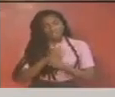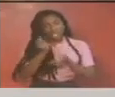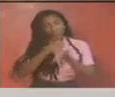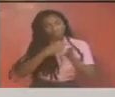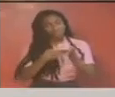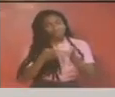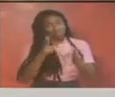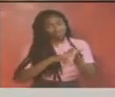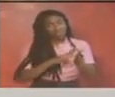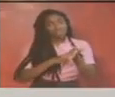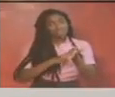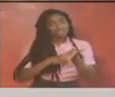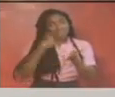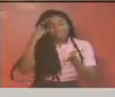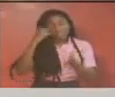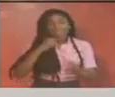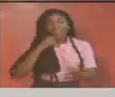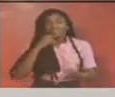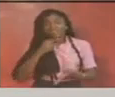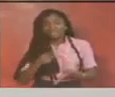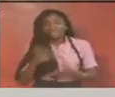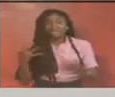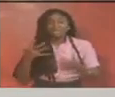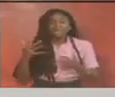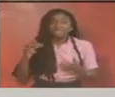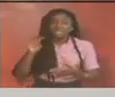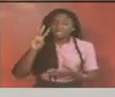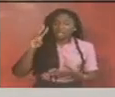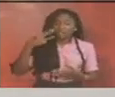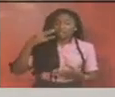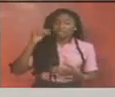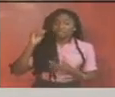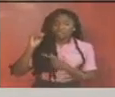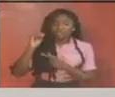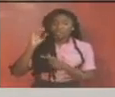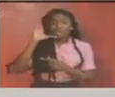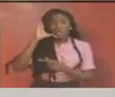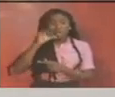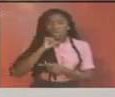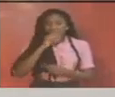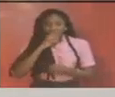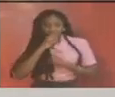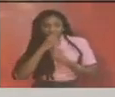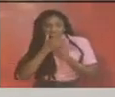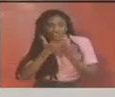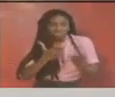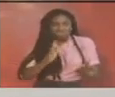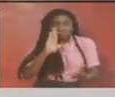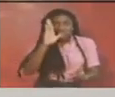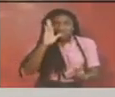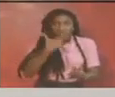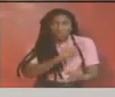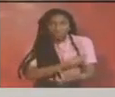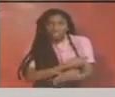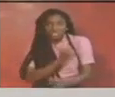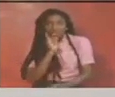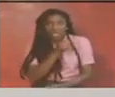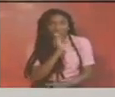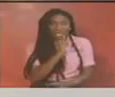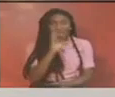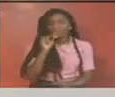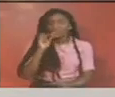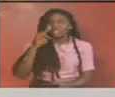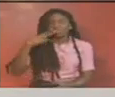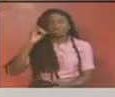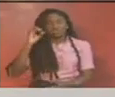manufacturer signs to say to WHO, you can share our information with these regulators. That doesn't happen with other